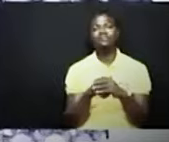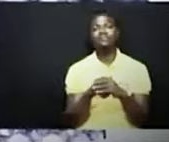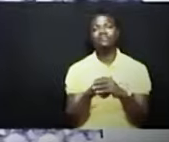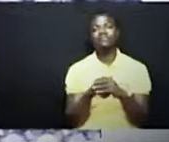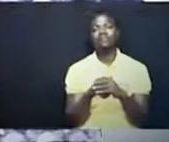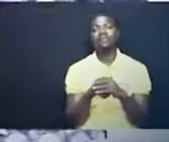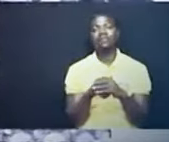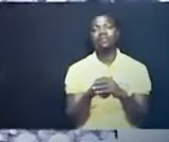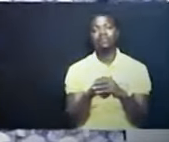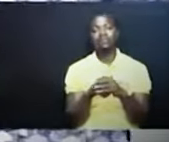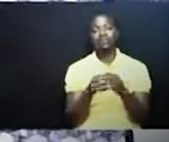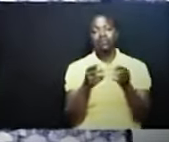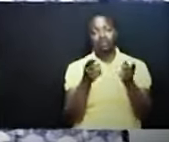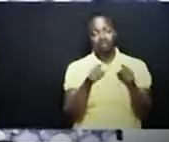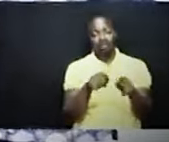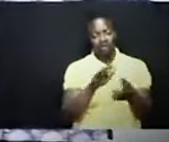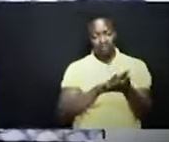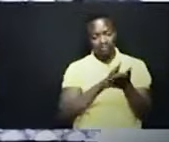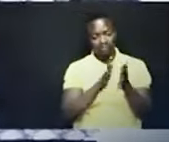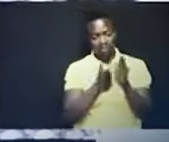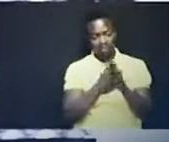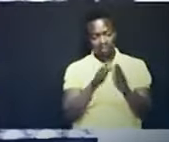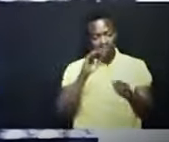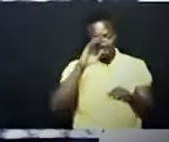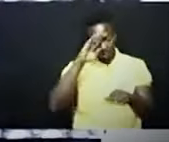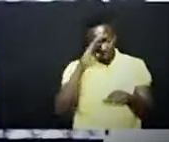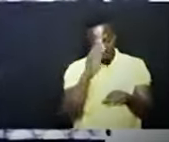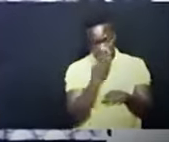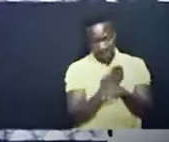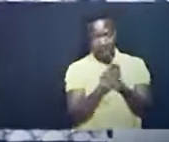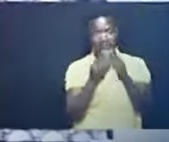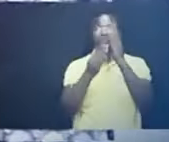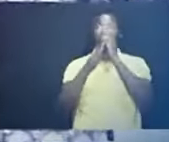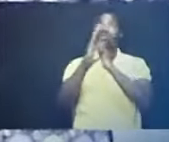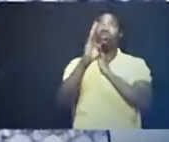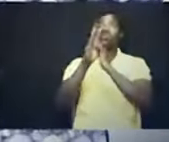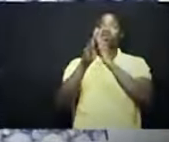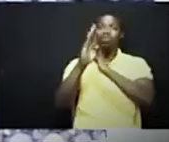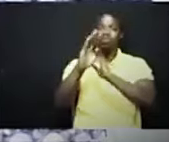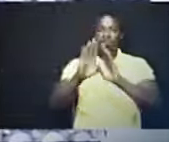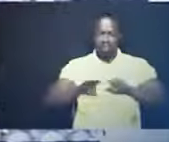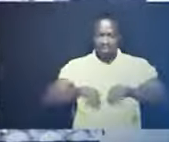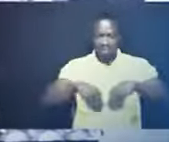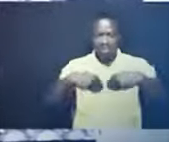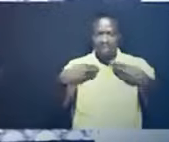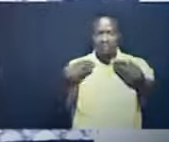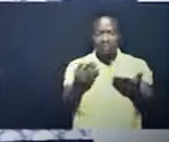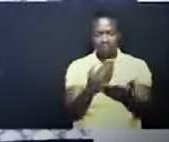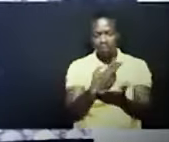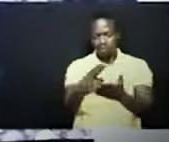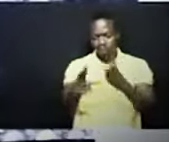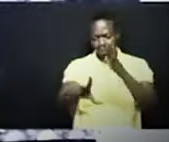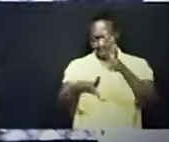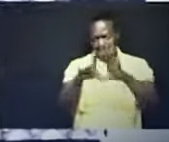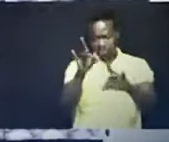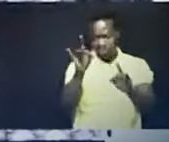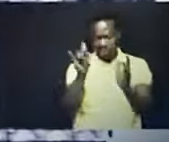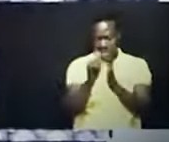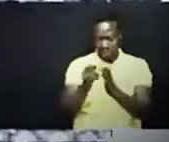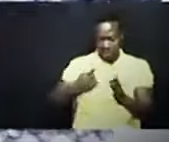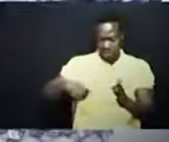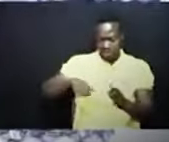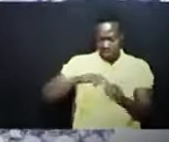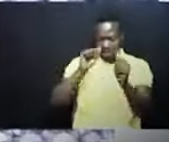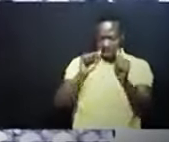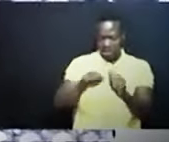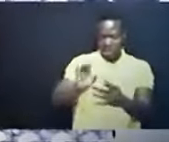no atena. When we became sons, He gave us His spirit, the Holy Spirit, that will connect us to God. Enti